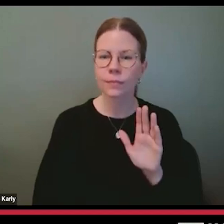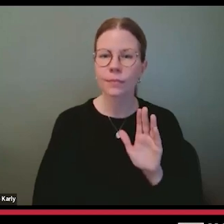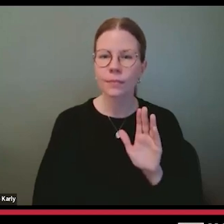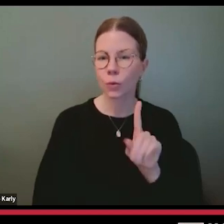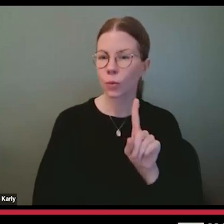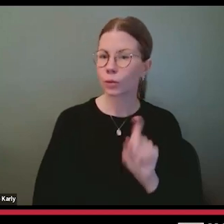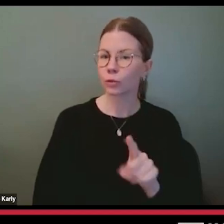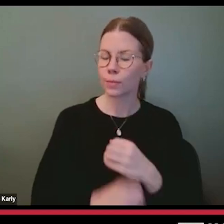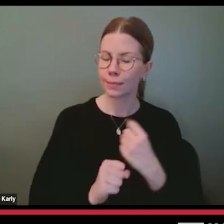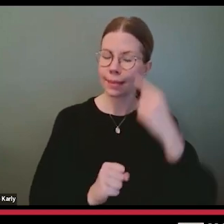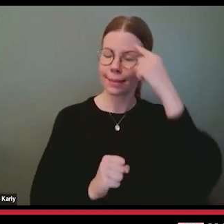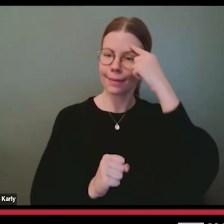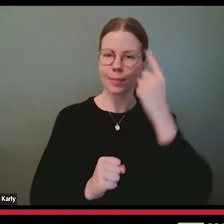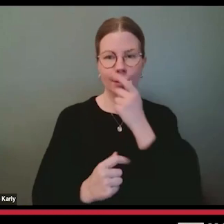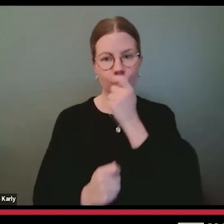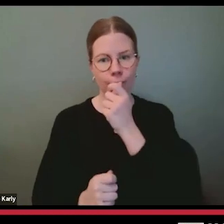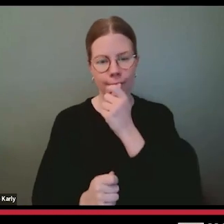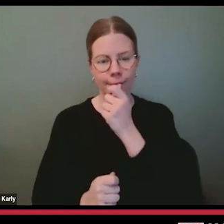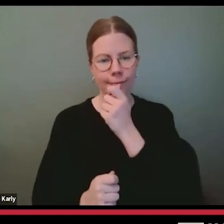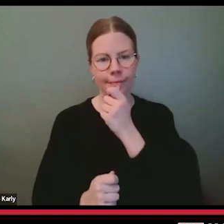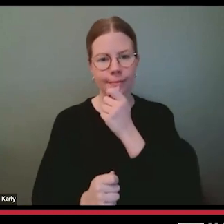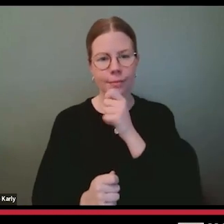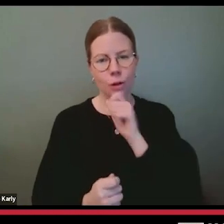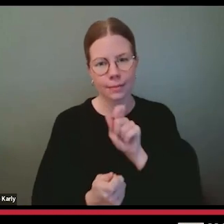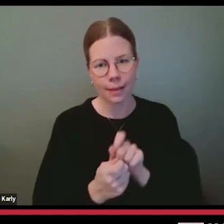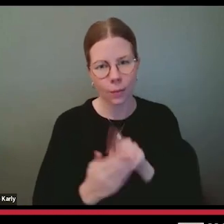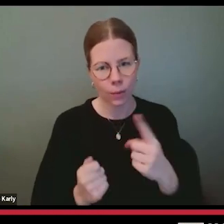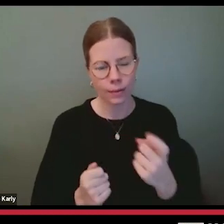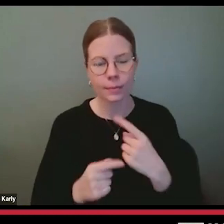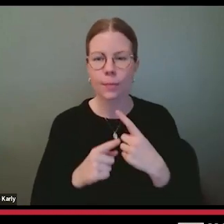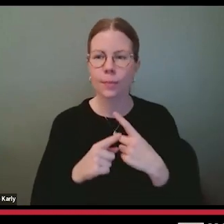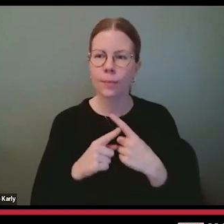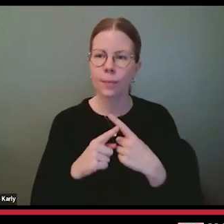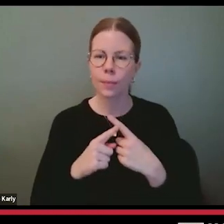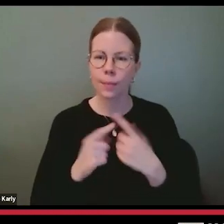first, and then what you were asking, what I think you were asking.